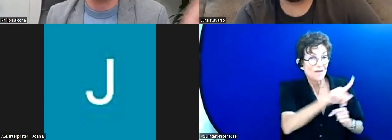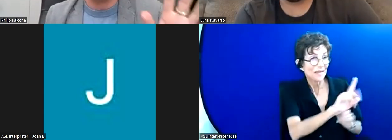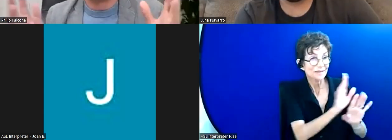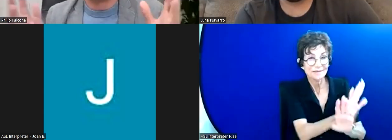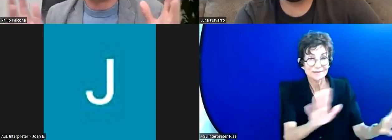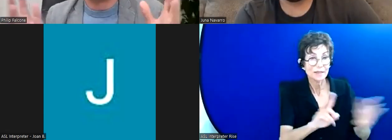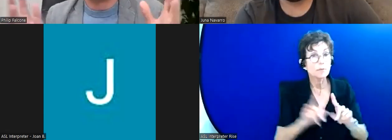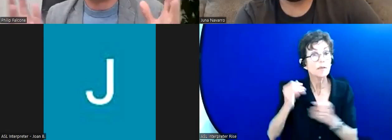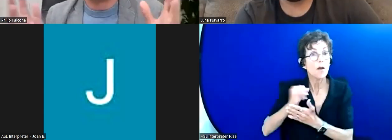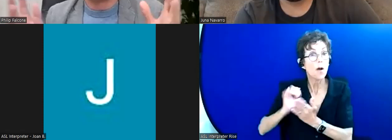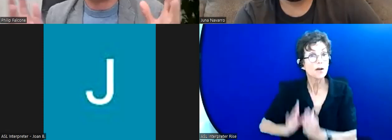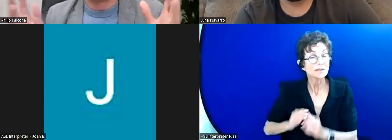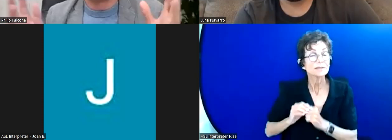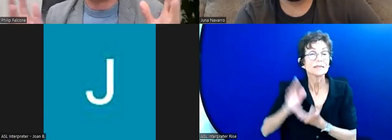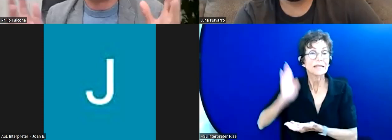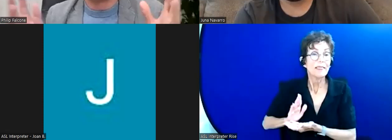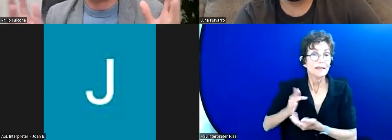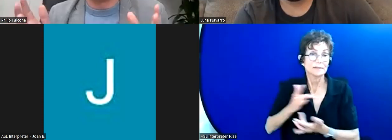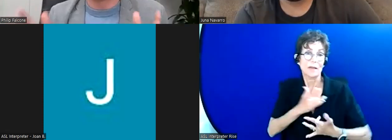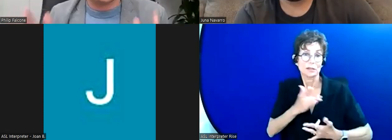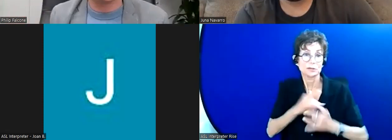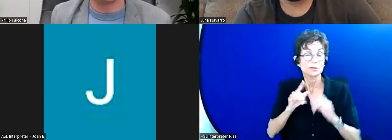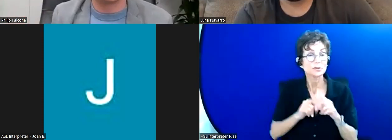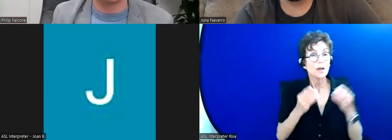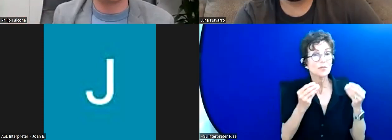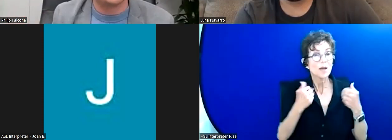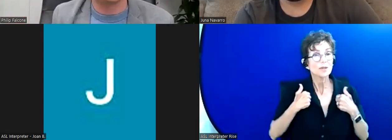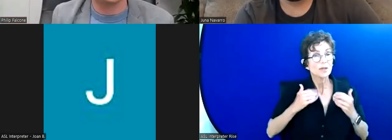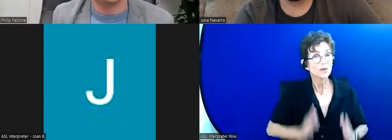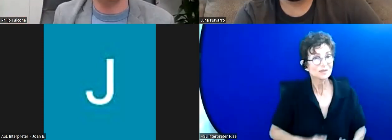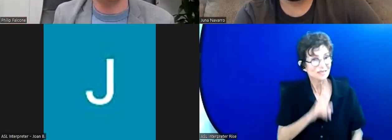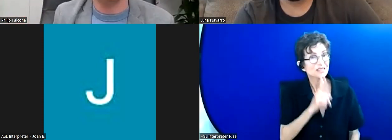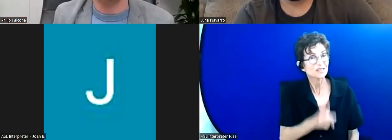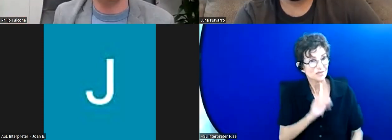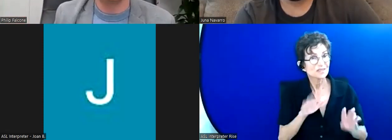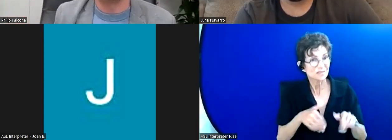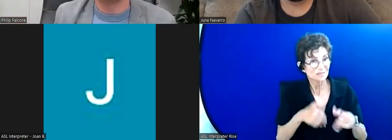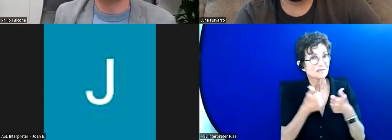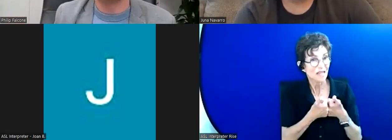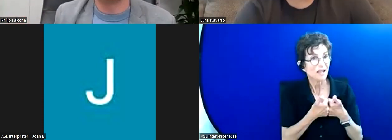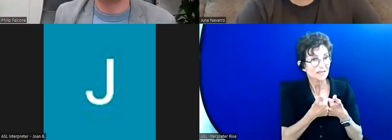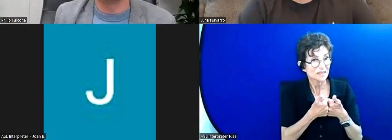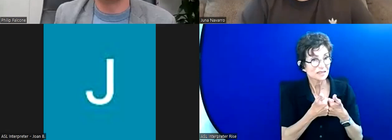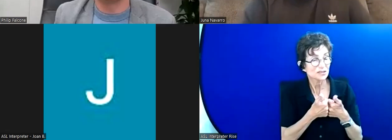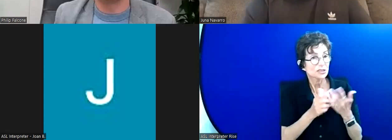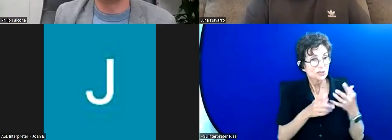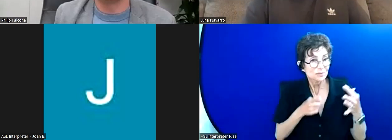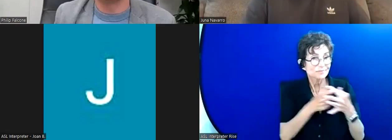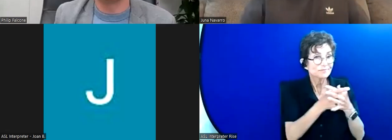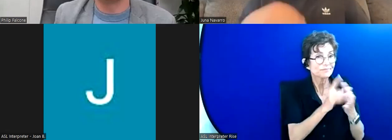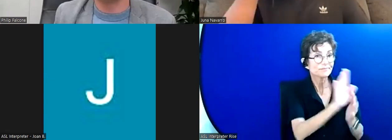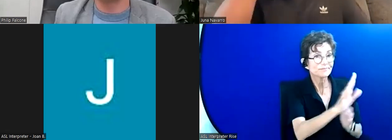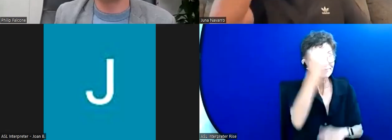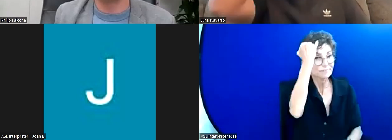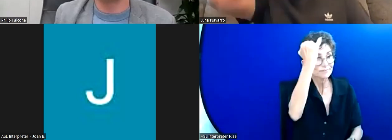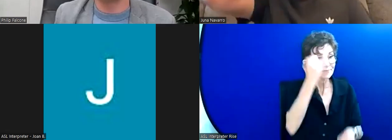headaches. It's always been property owners it's been a real challenge to get folks to see I hate to say this, but the benefits